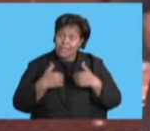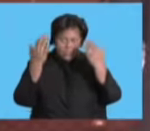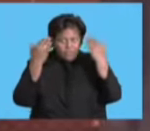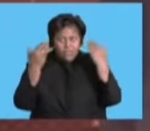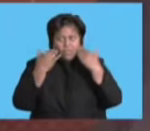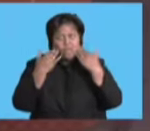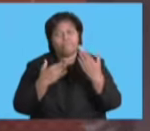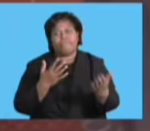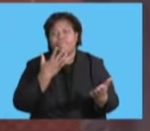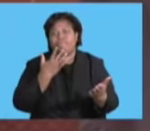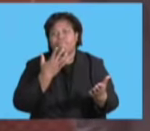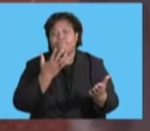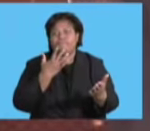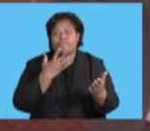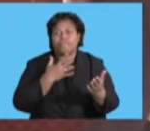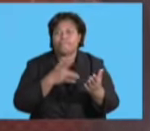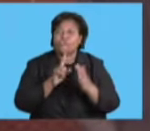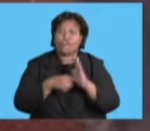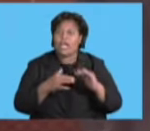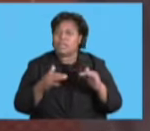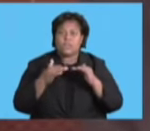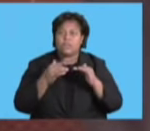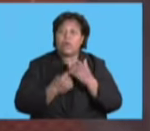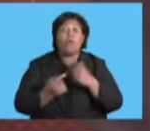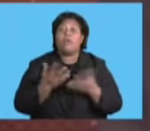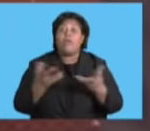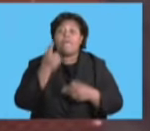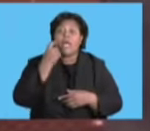is fictional justice, only found in movies probably.